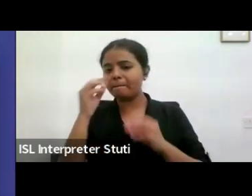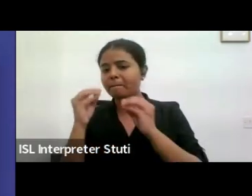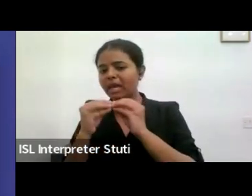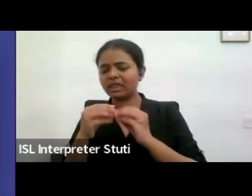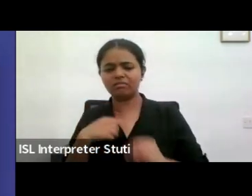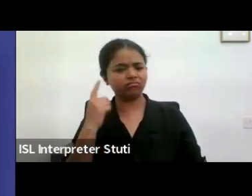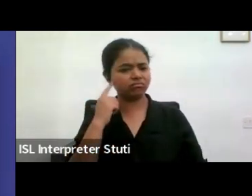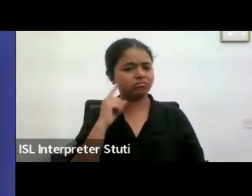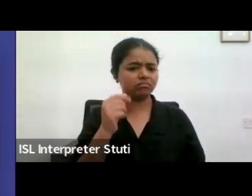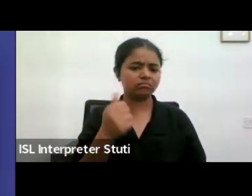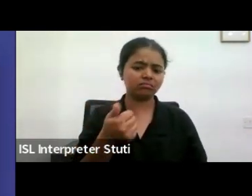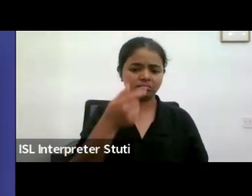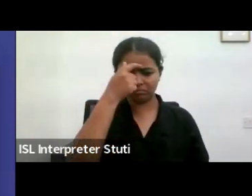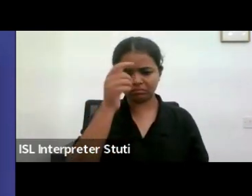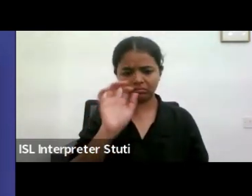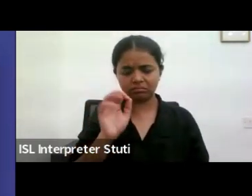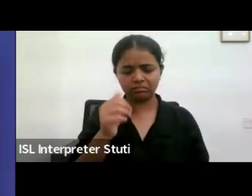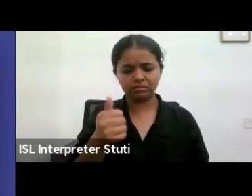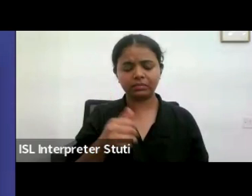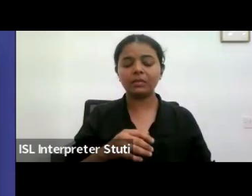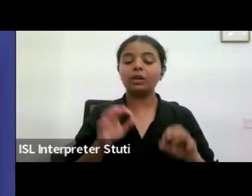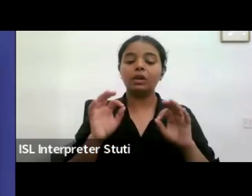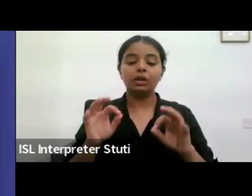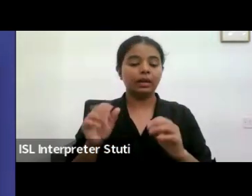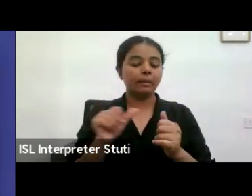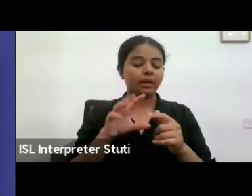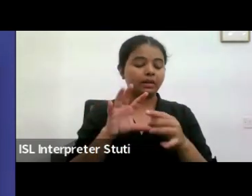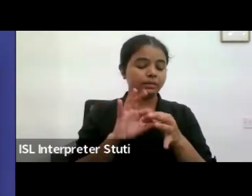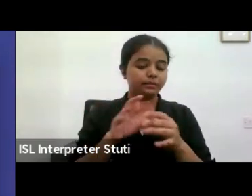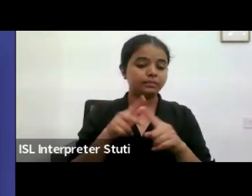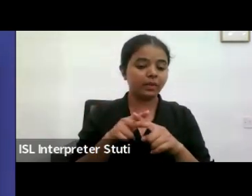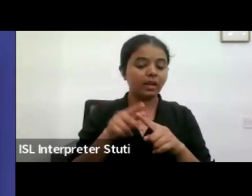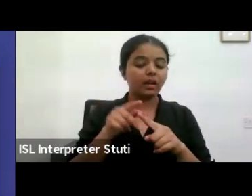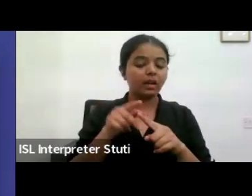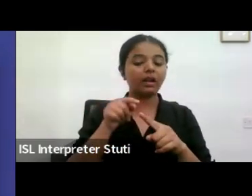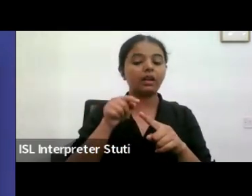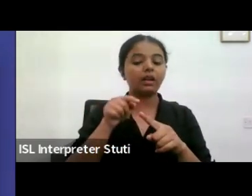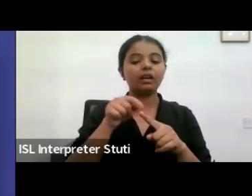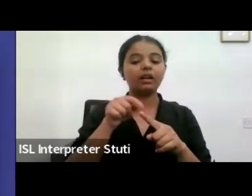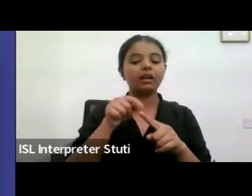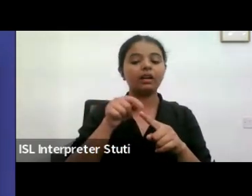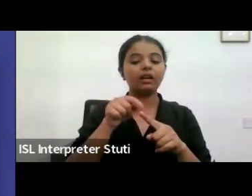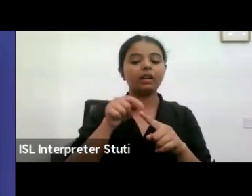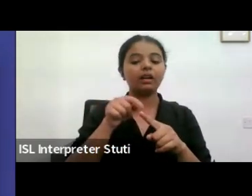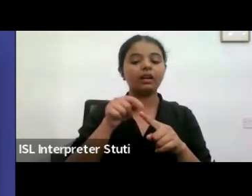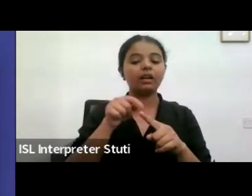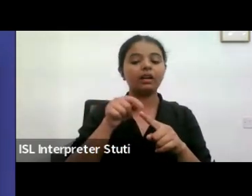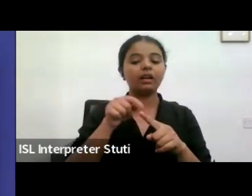hear you fine. Yeah. So the UN Convention on the Rights of Persons with Disabilities came about